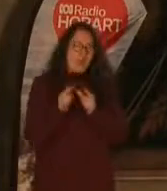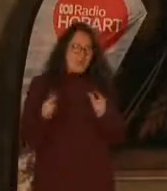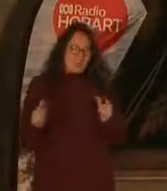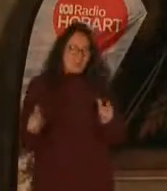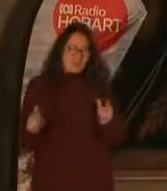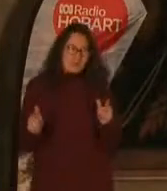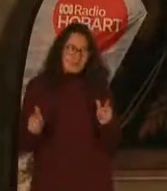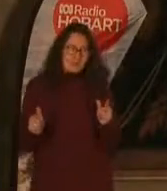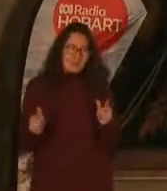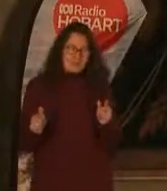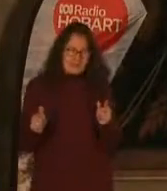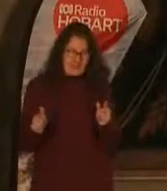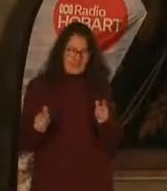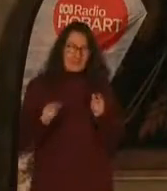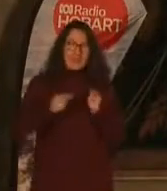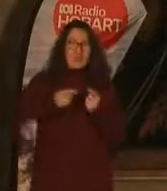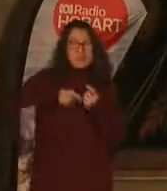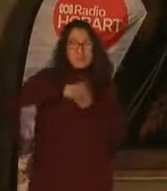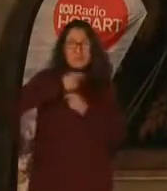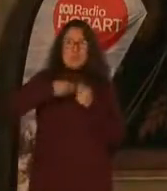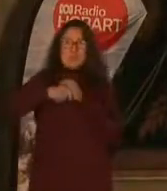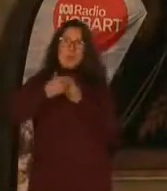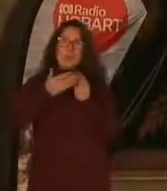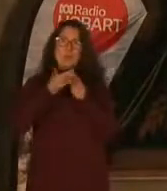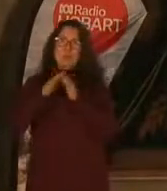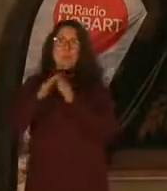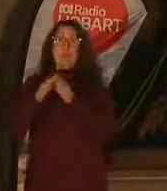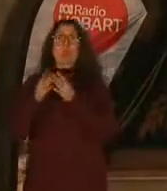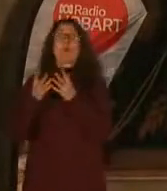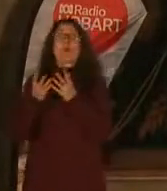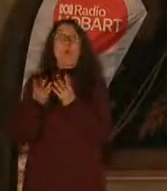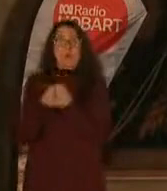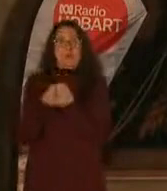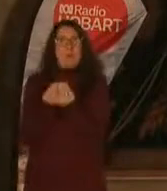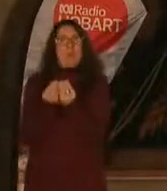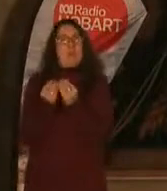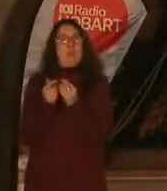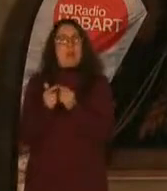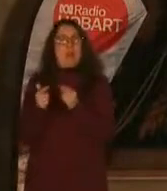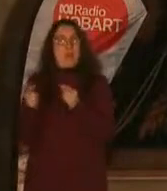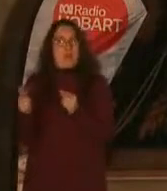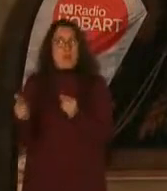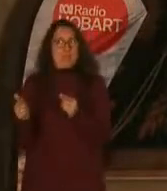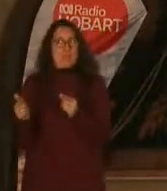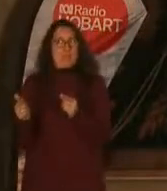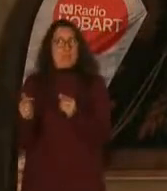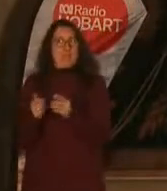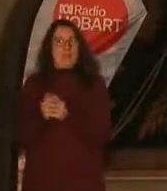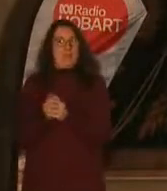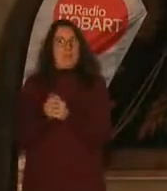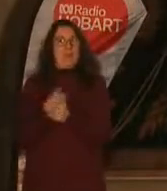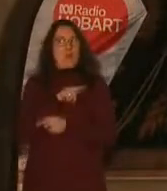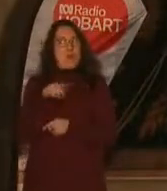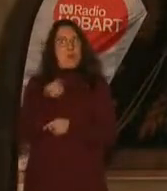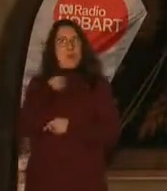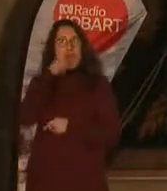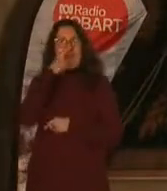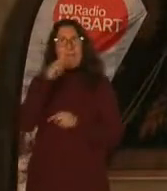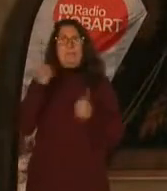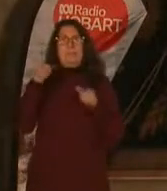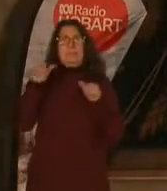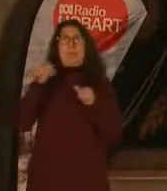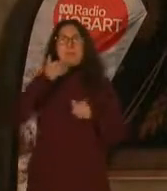community with our language, you know, that we can do whatever, we can say almost whatever we